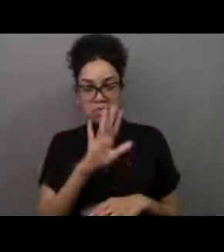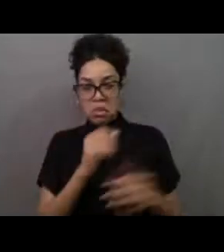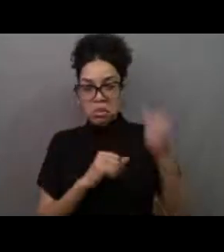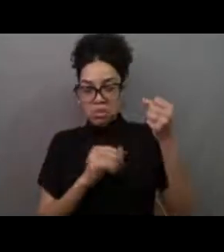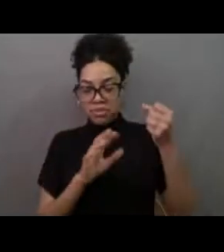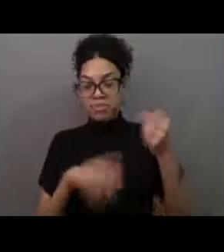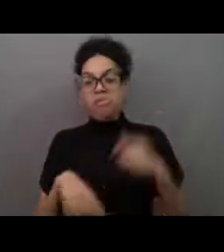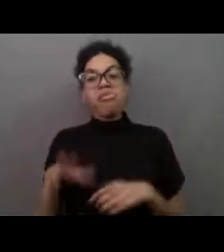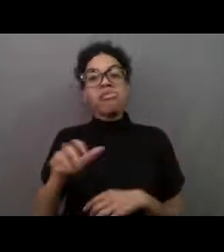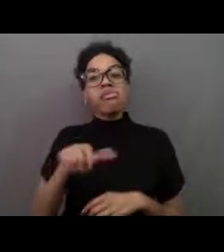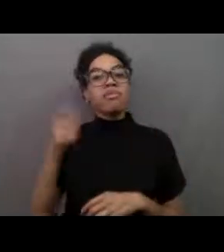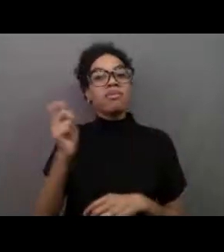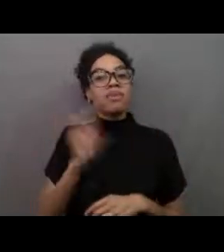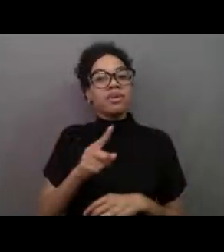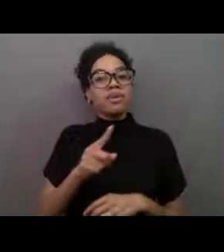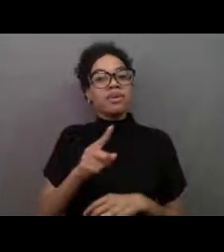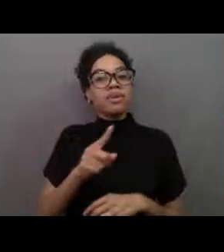questions that came in